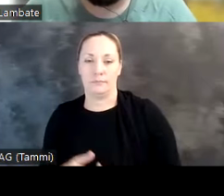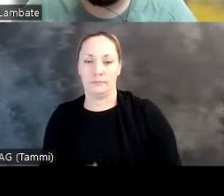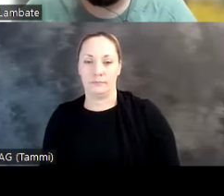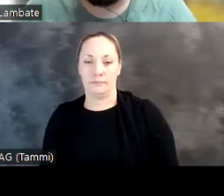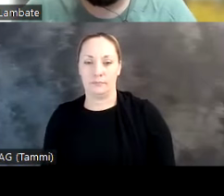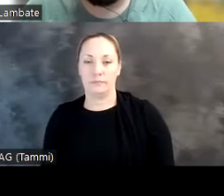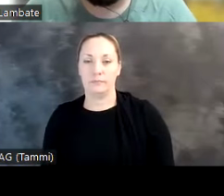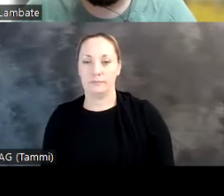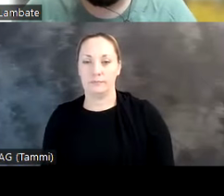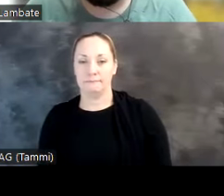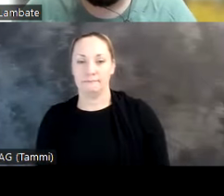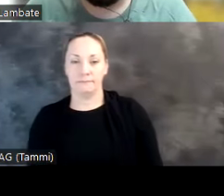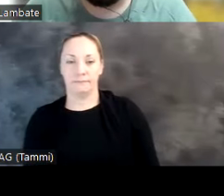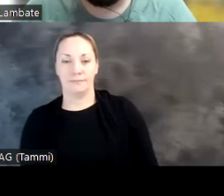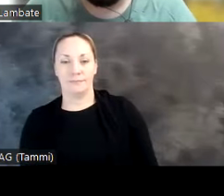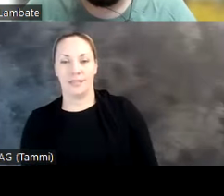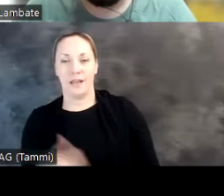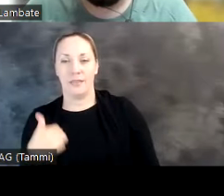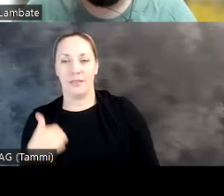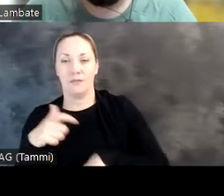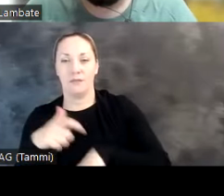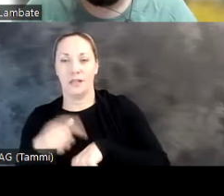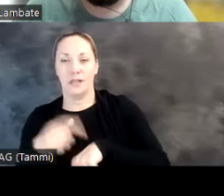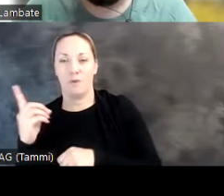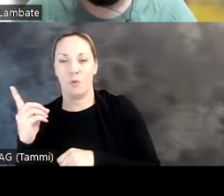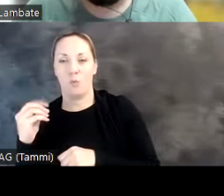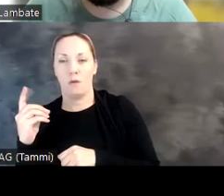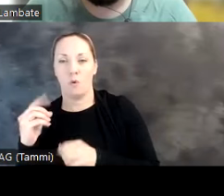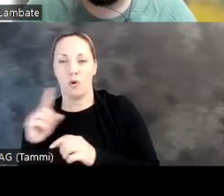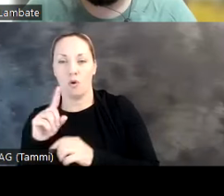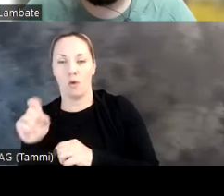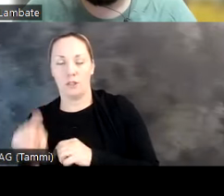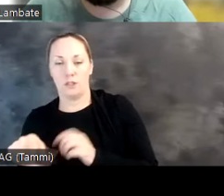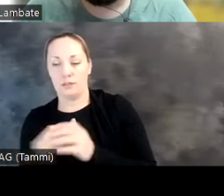Thank you. And I think we have time for one more question. We